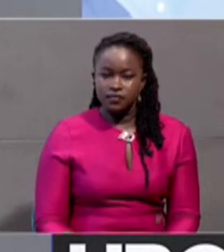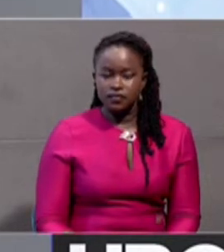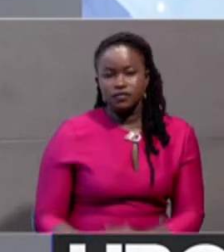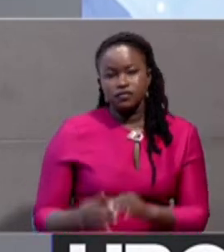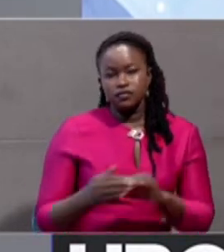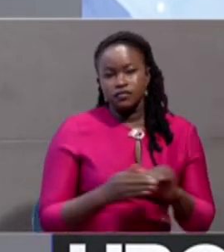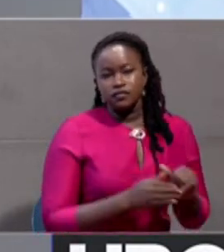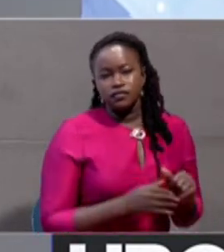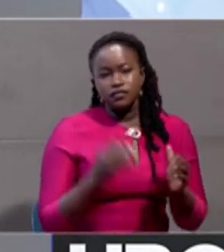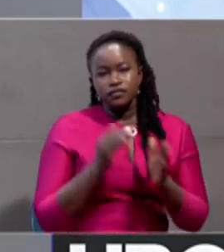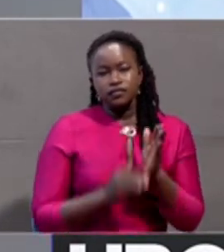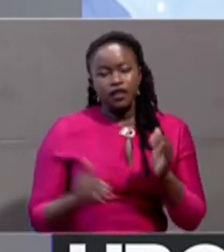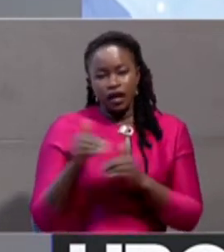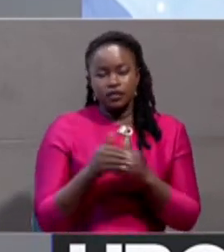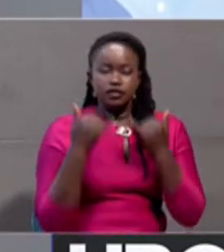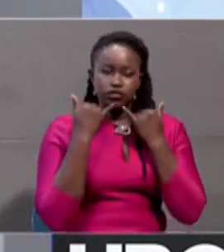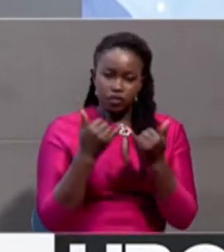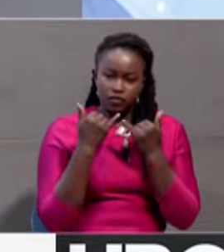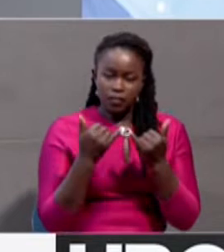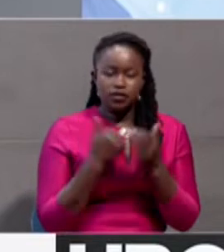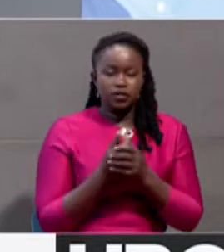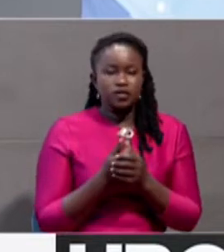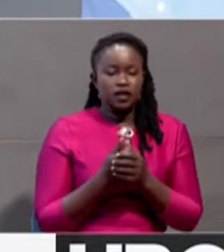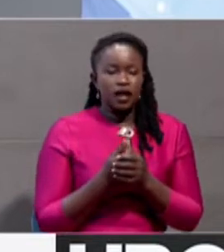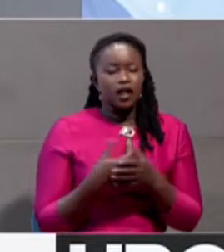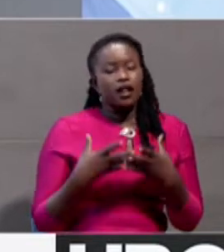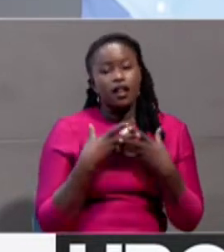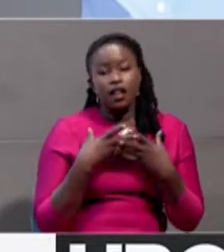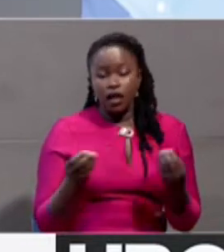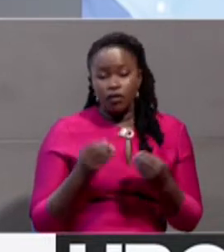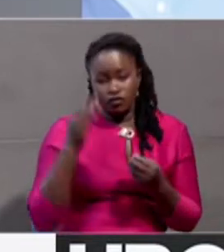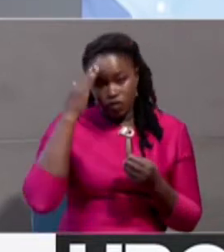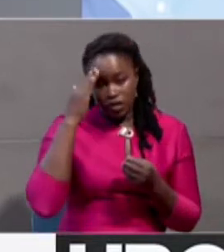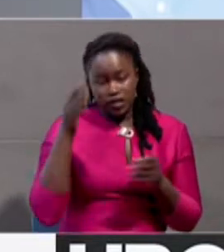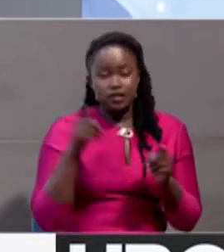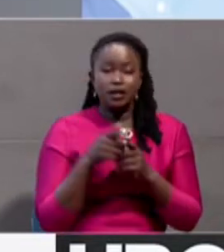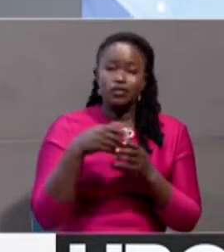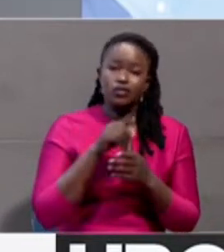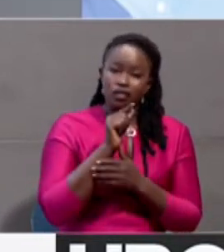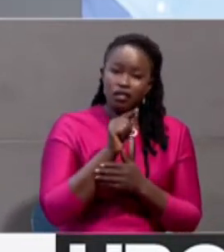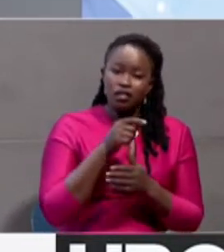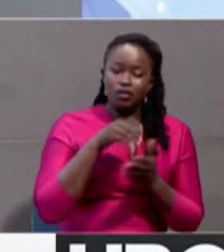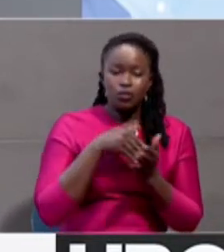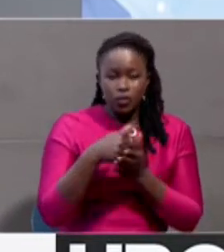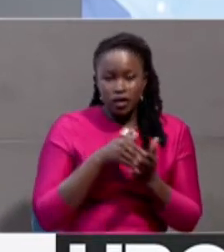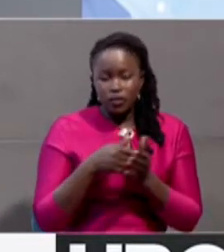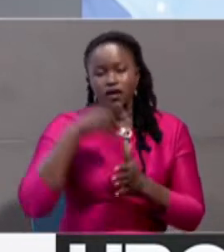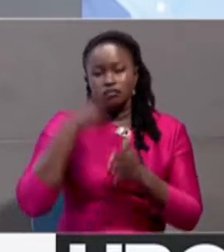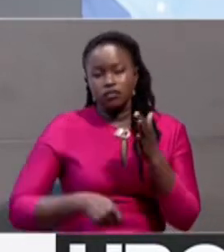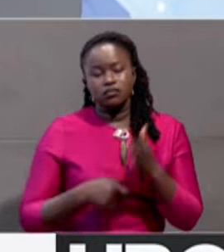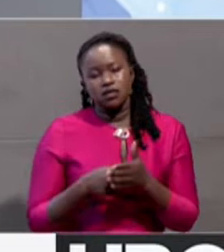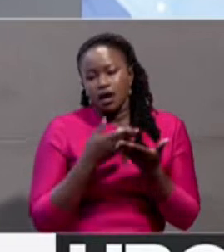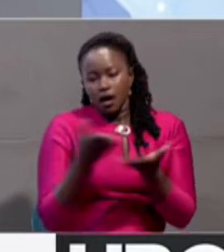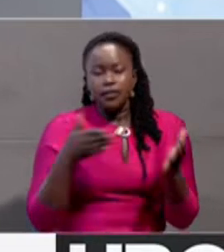Now, with access to information, lack of knowledge and weak penalties have been cited as hindrances